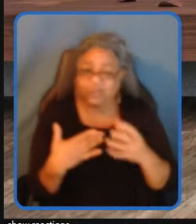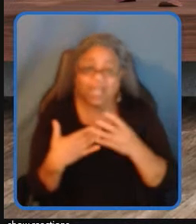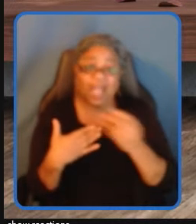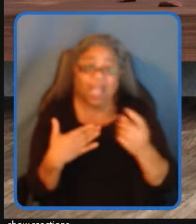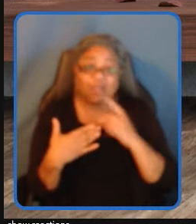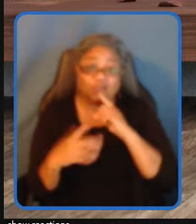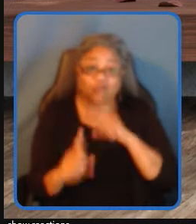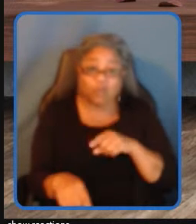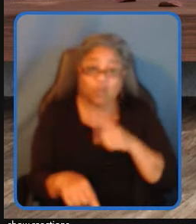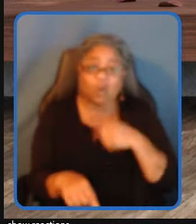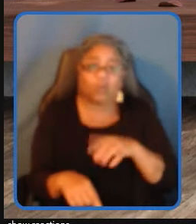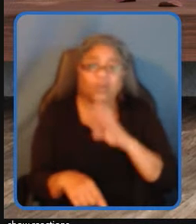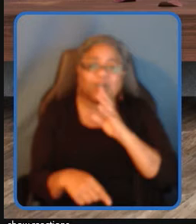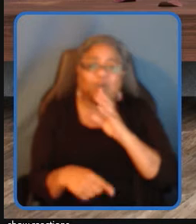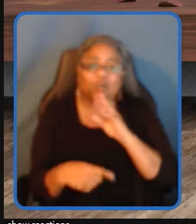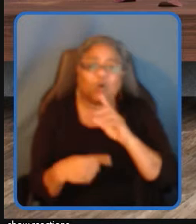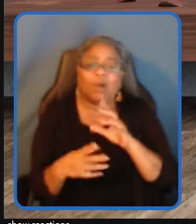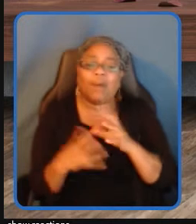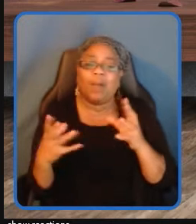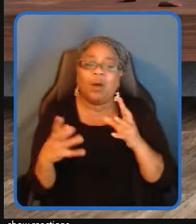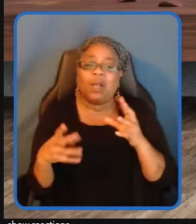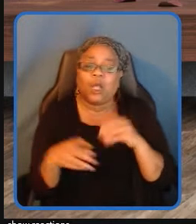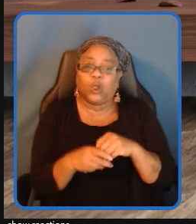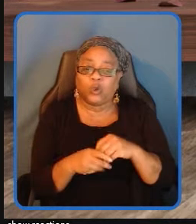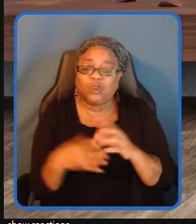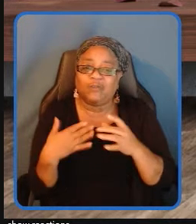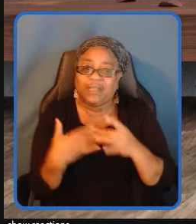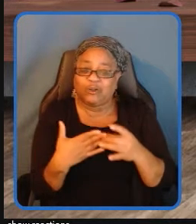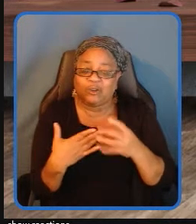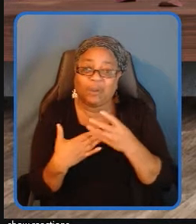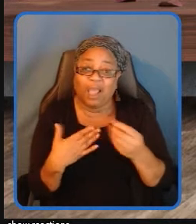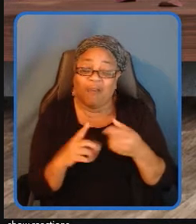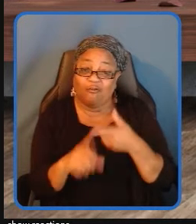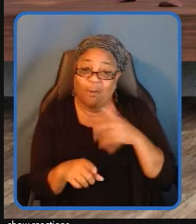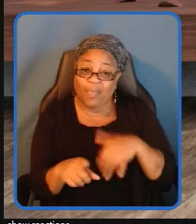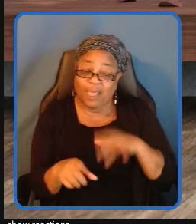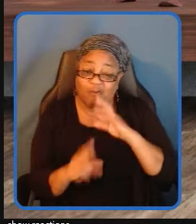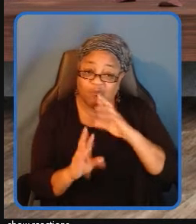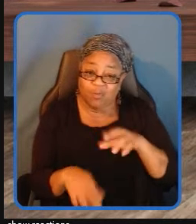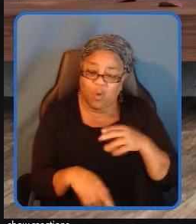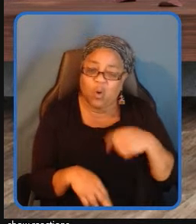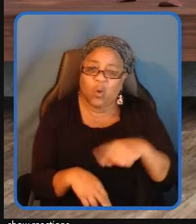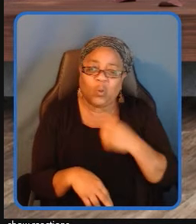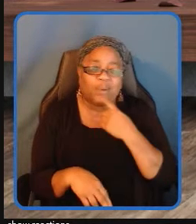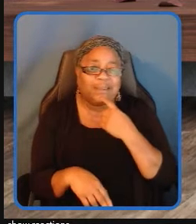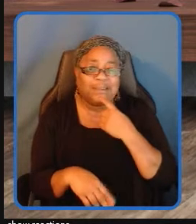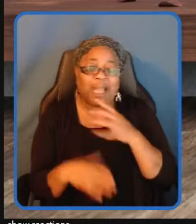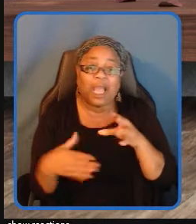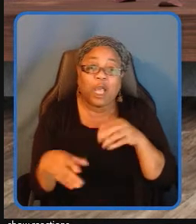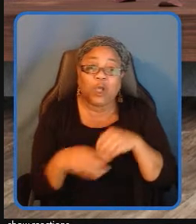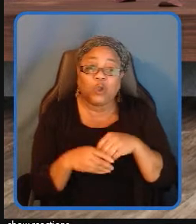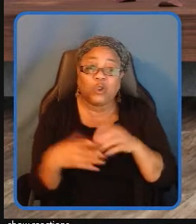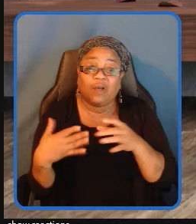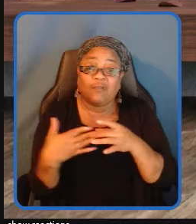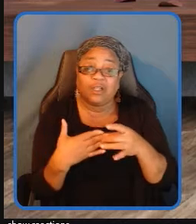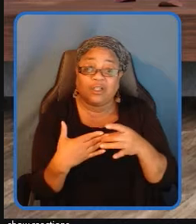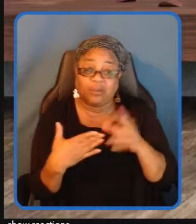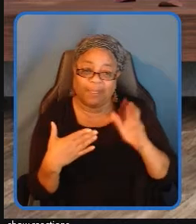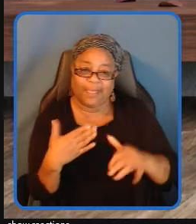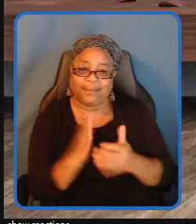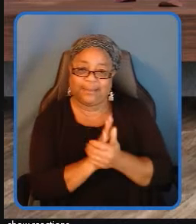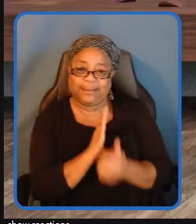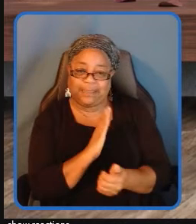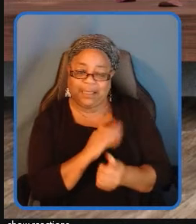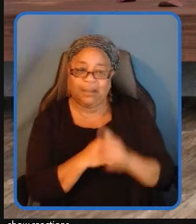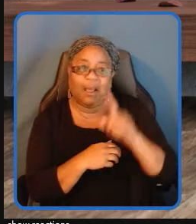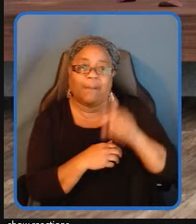we talk a lot about inclusive leadership. And from that report, we also say that inclusive leadership is a skill and it